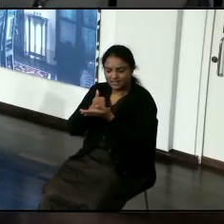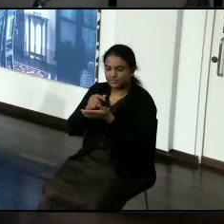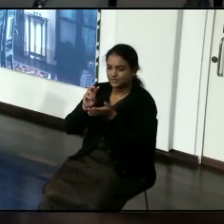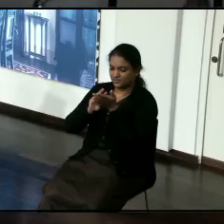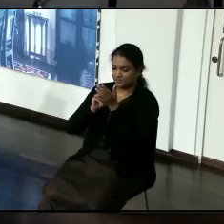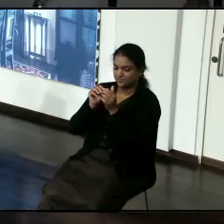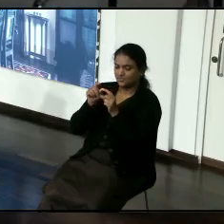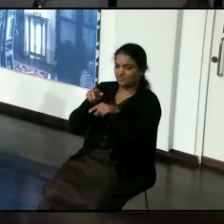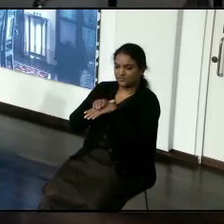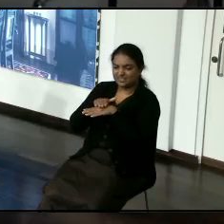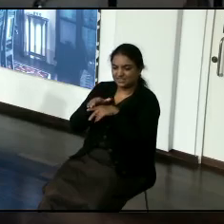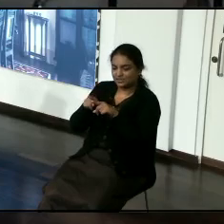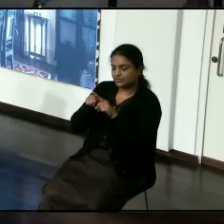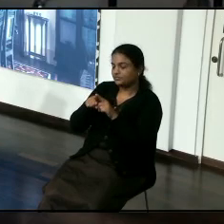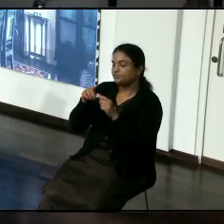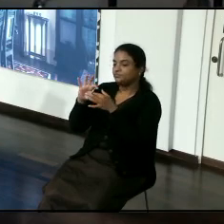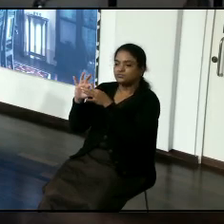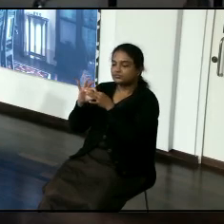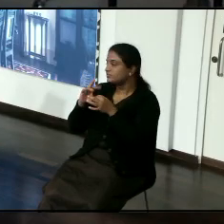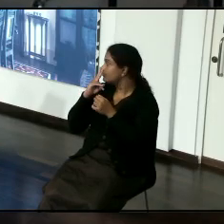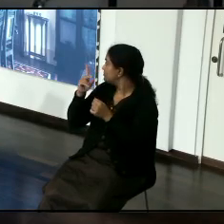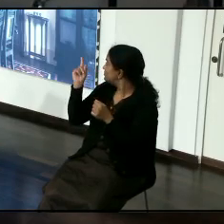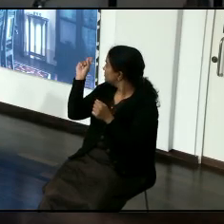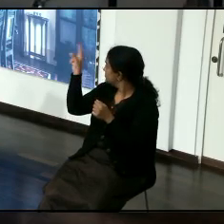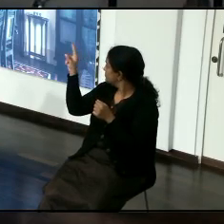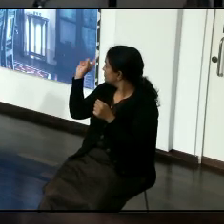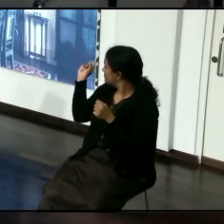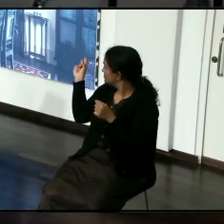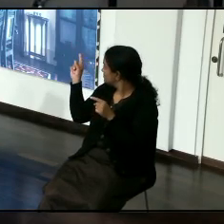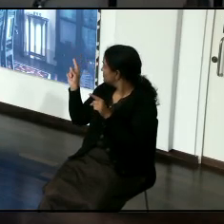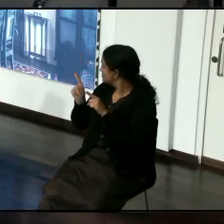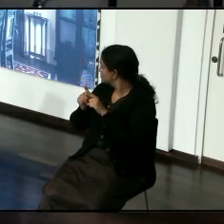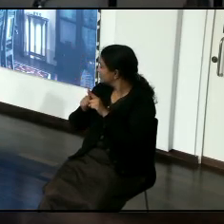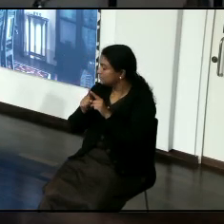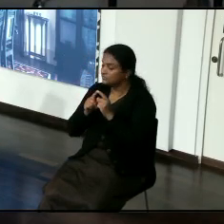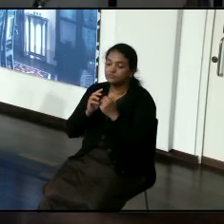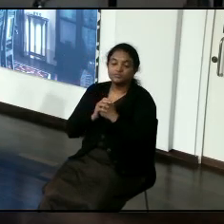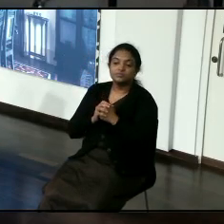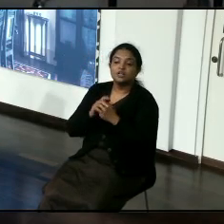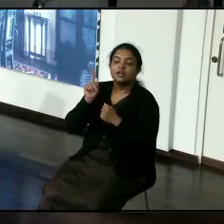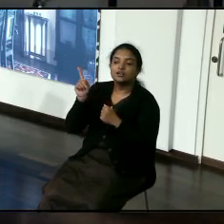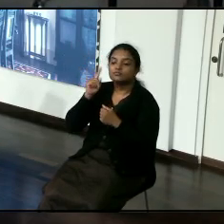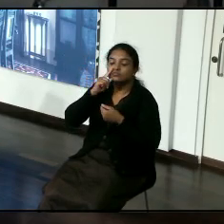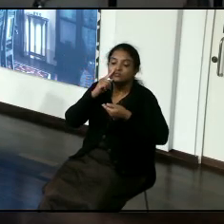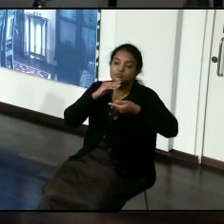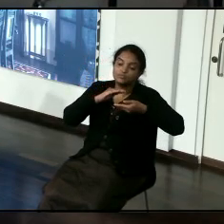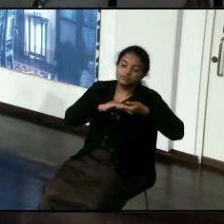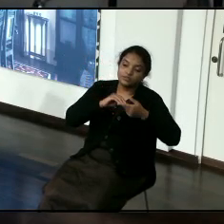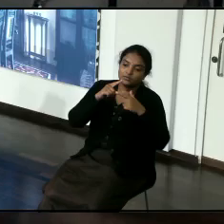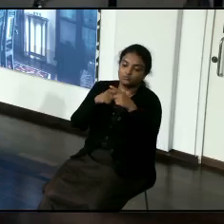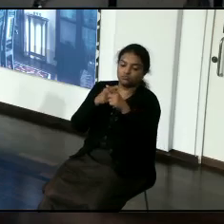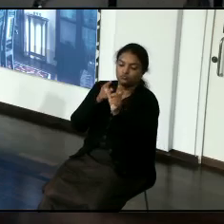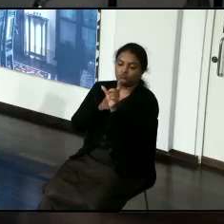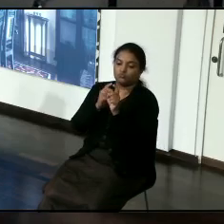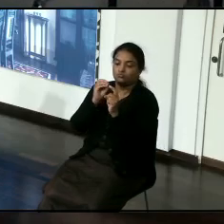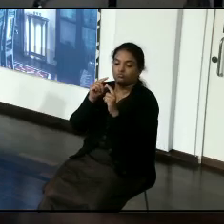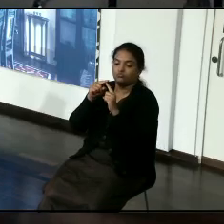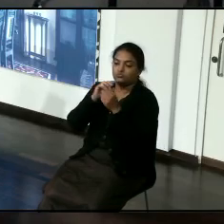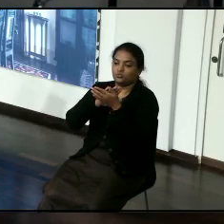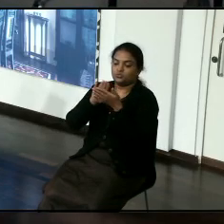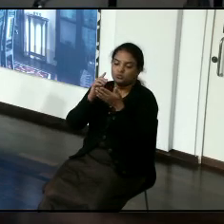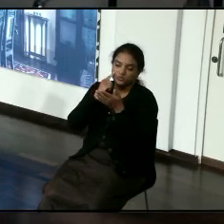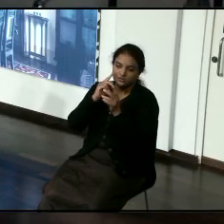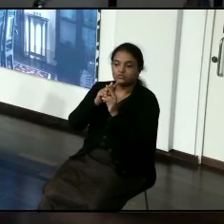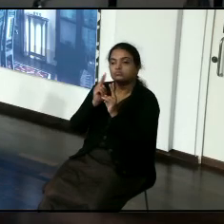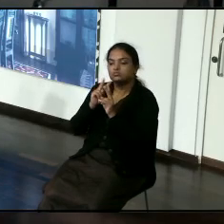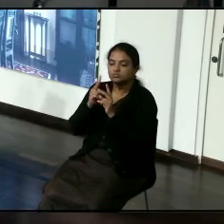was losing her memory, so her nephew Tonito and his wife Jyoti took her to their home. And they told us they had to take